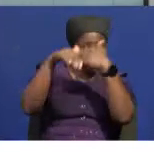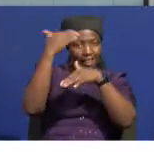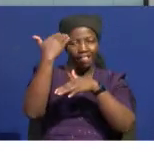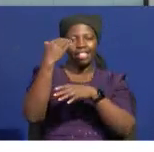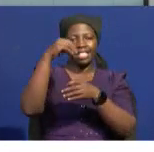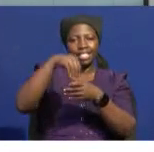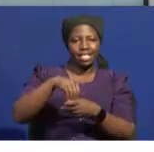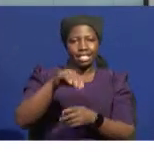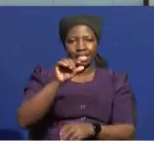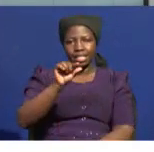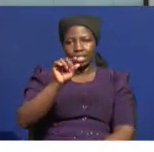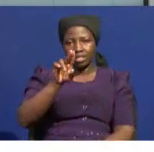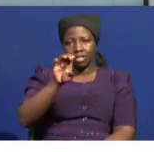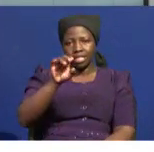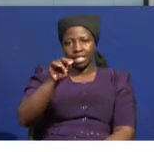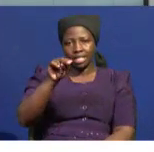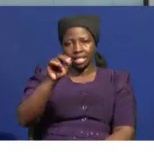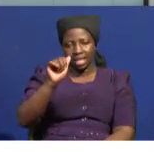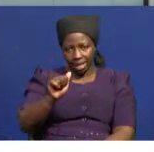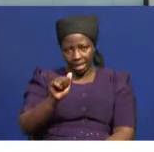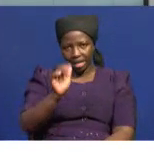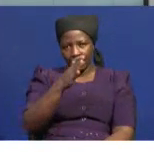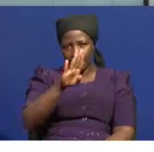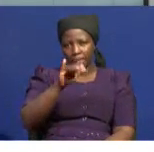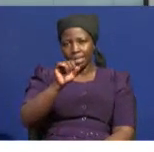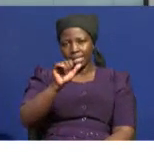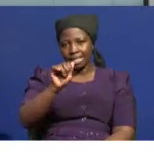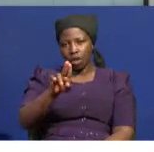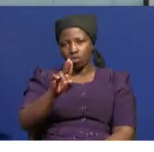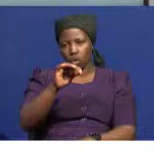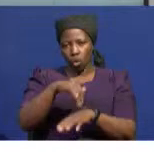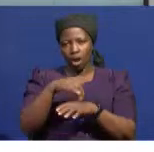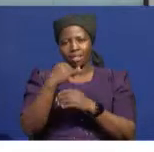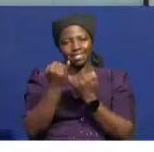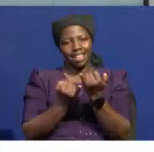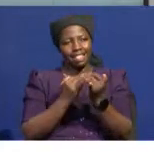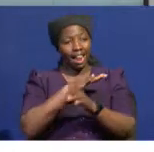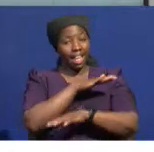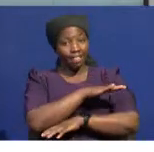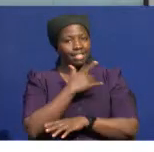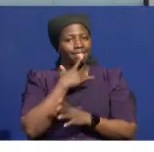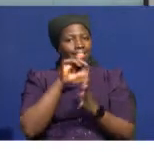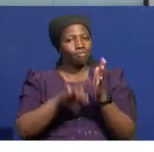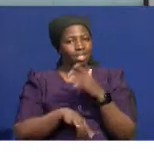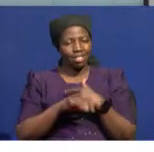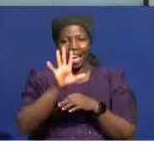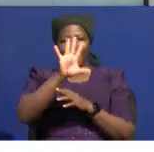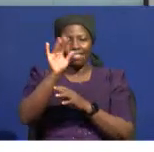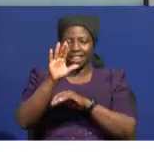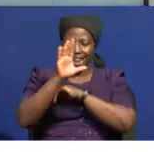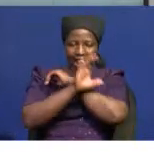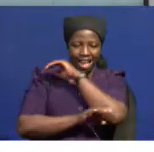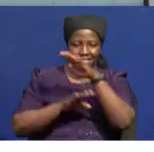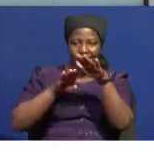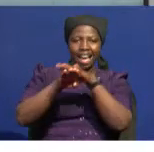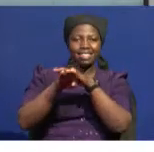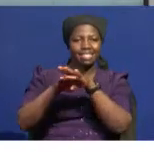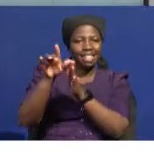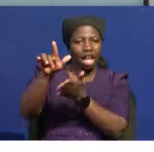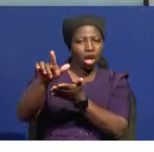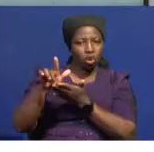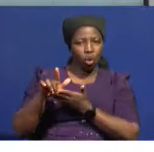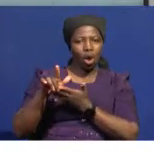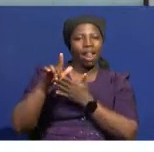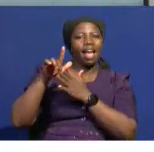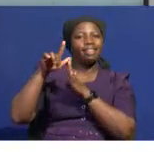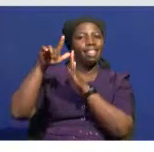in Guinea-Bissau on Saturday evening, said Western countries were accessing loan facilities at a much lower interest